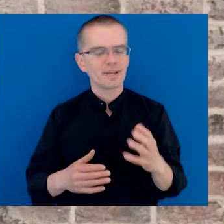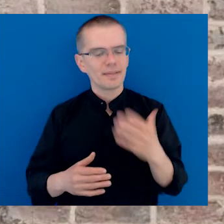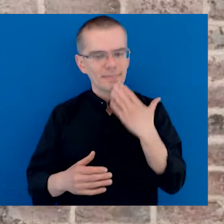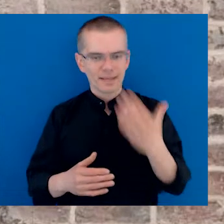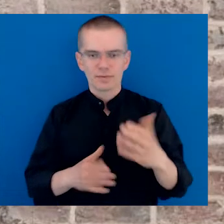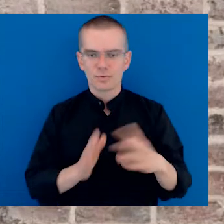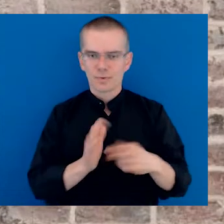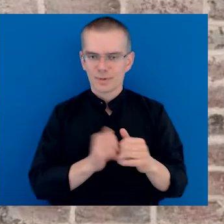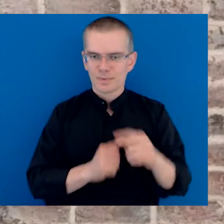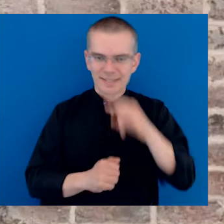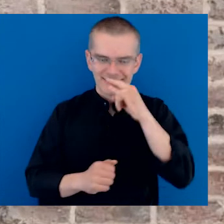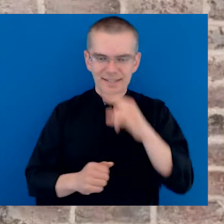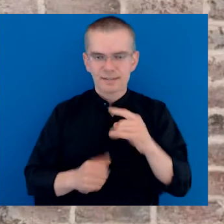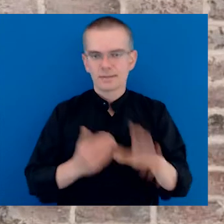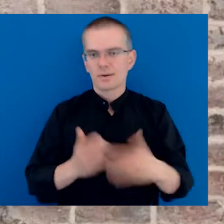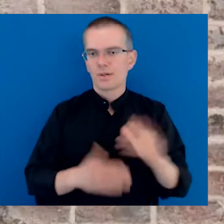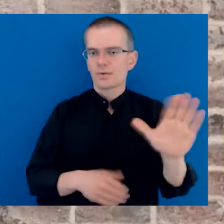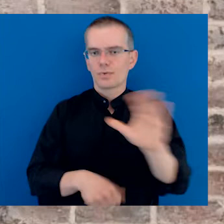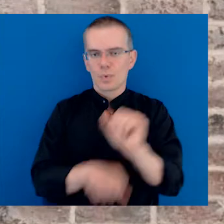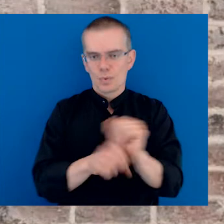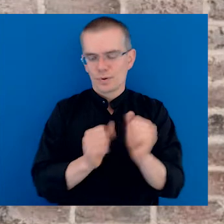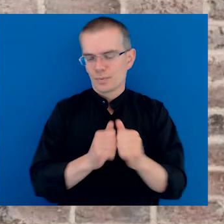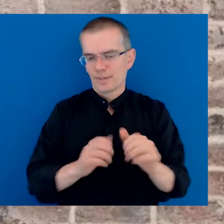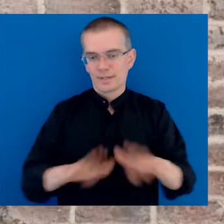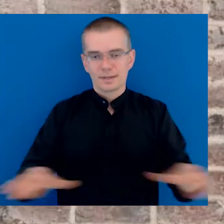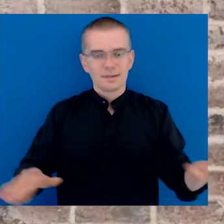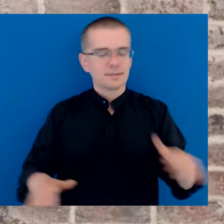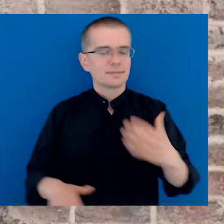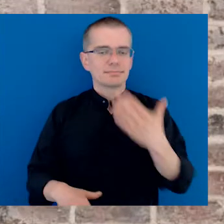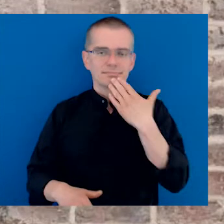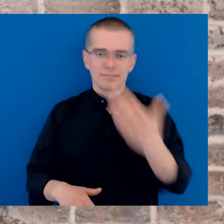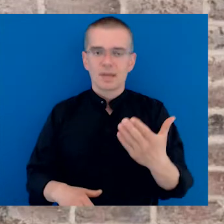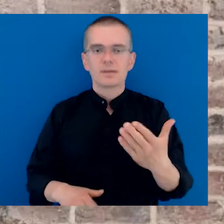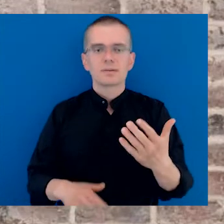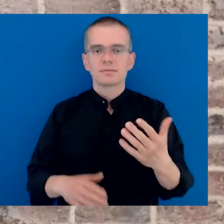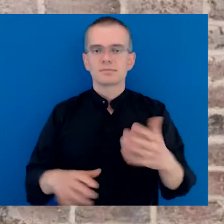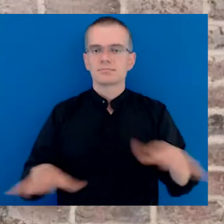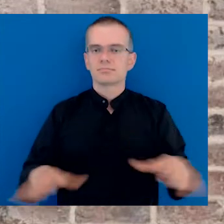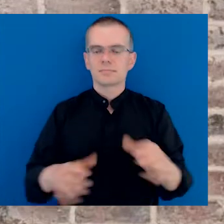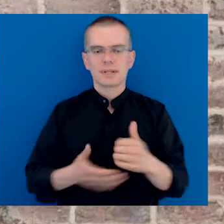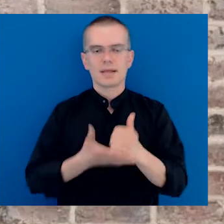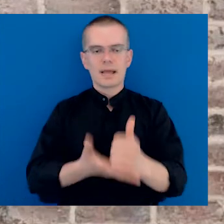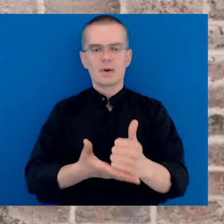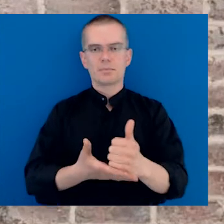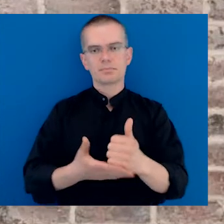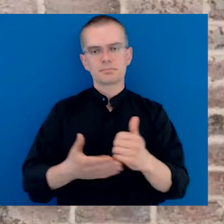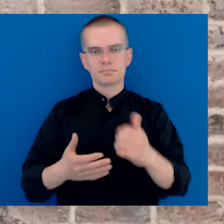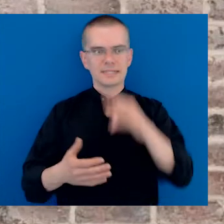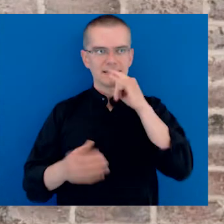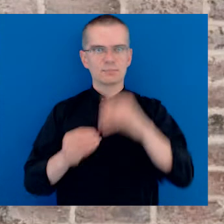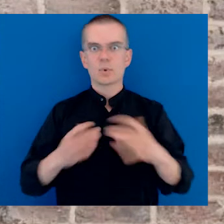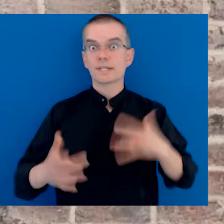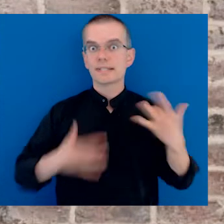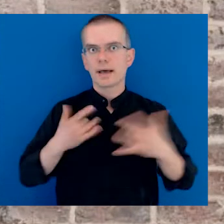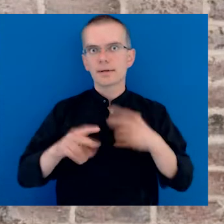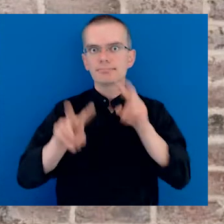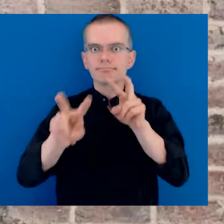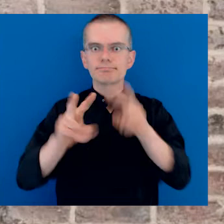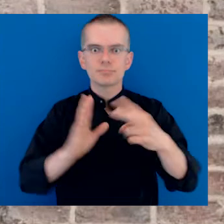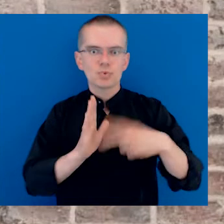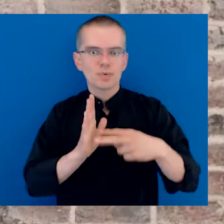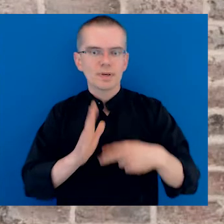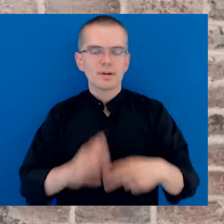with the kids and all you do for kids. You do so much, and you make reading exciting for them. I mean, they come